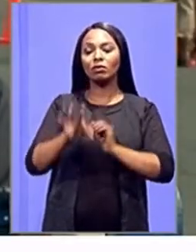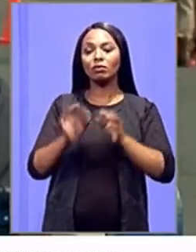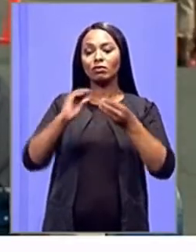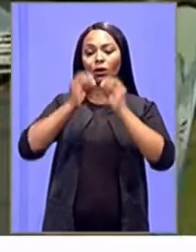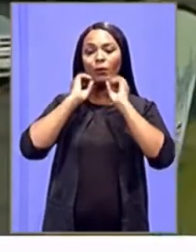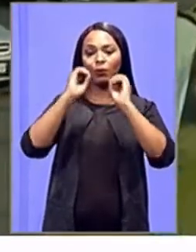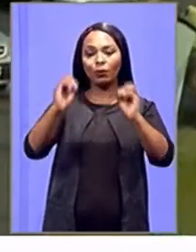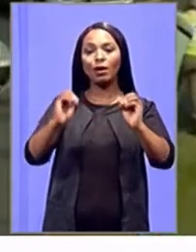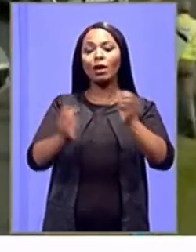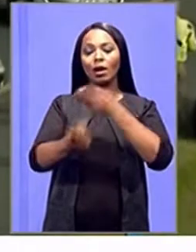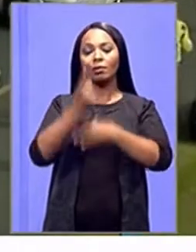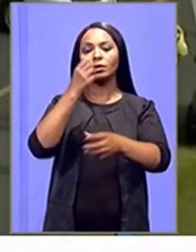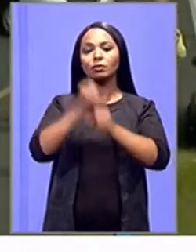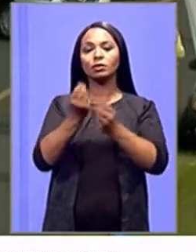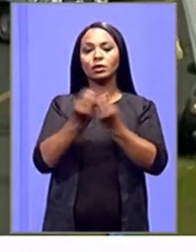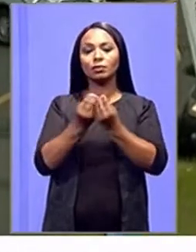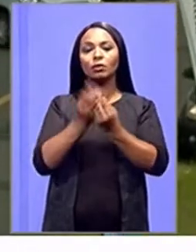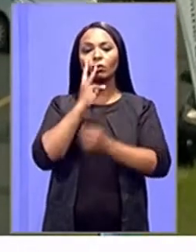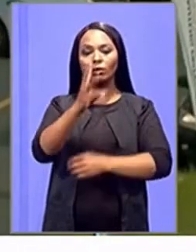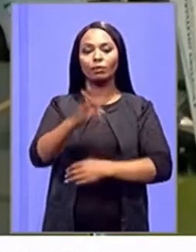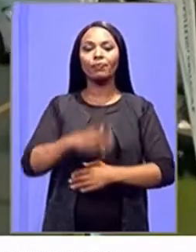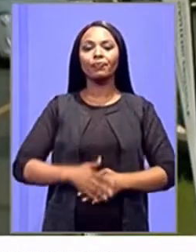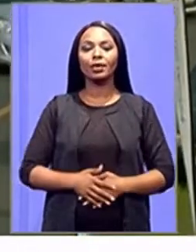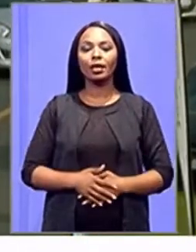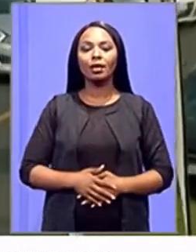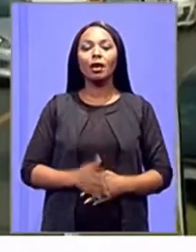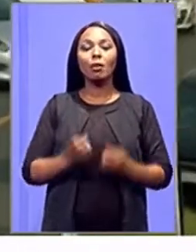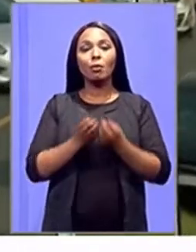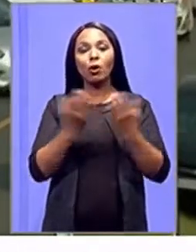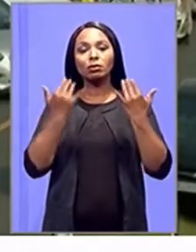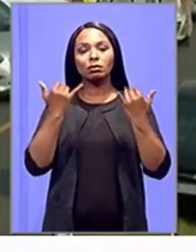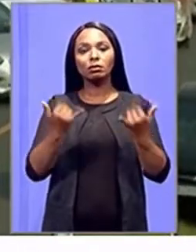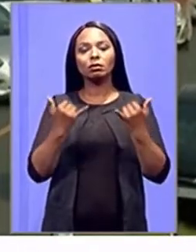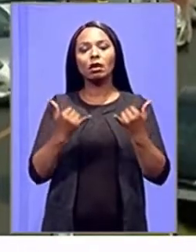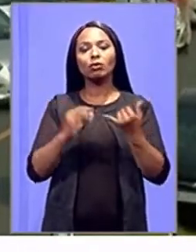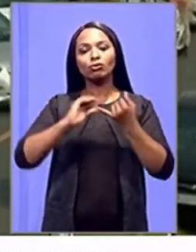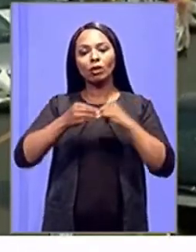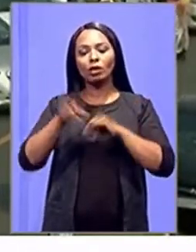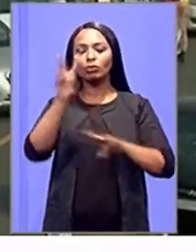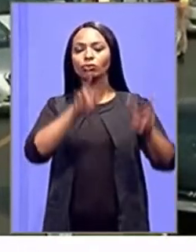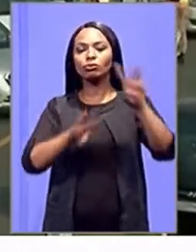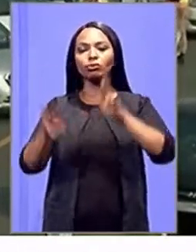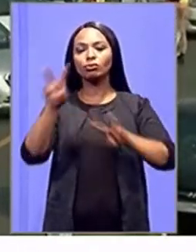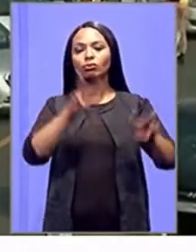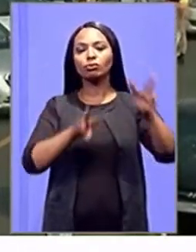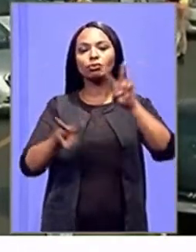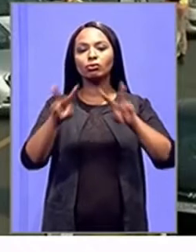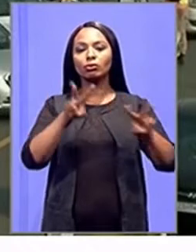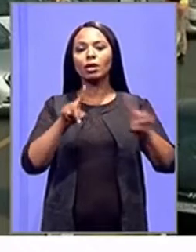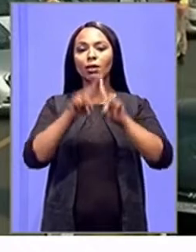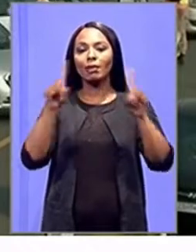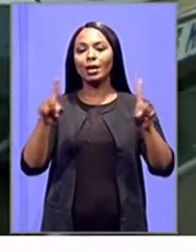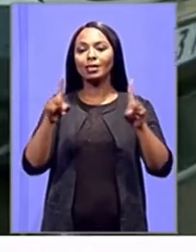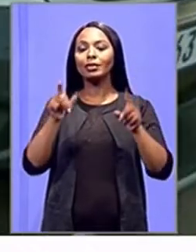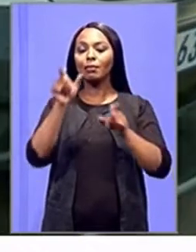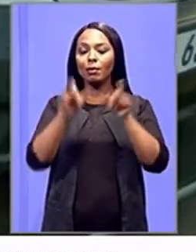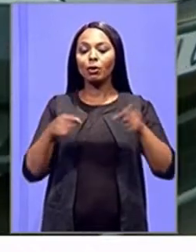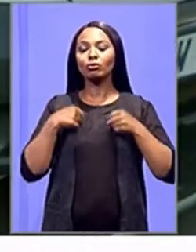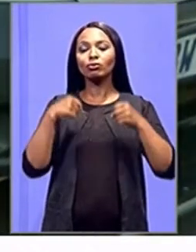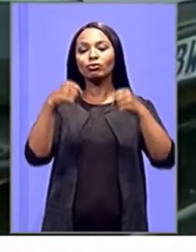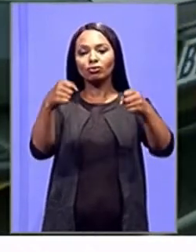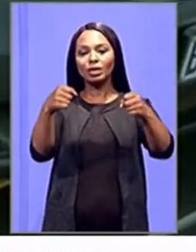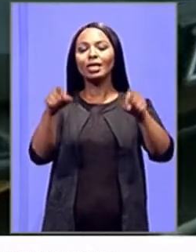consequence. Tona a re le fa gone boramolao ba samagane le go netefatsa polokesego mo mebileng, badirisi ba mebila ba tshwanetse ke go